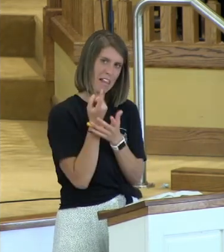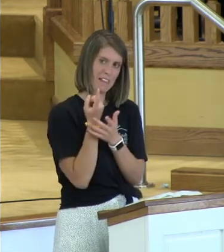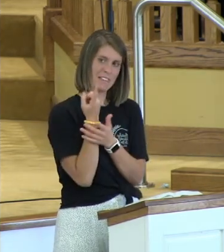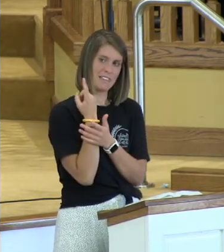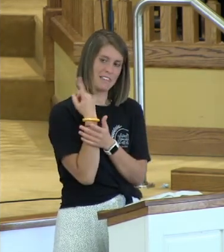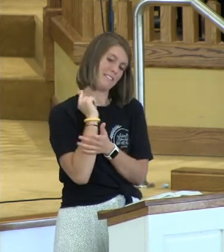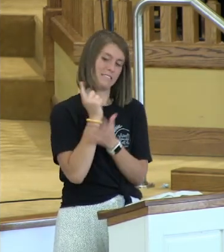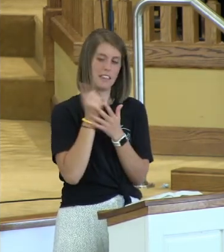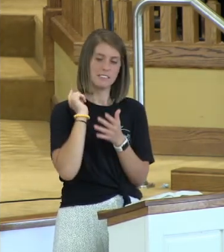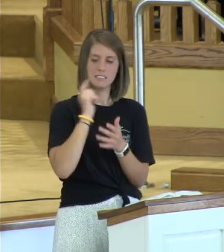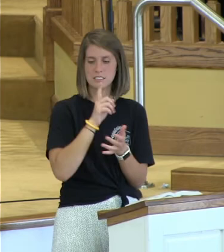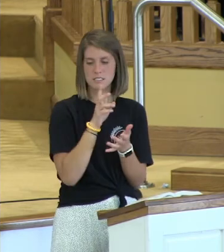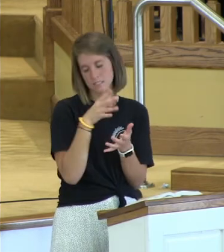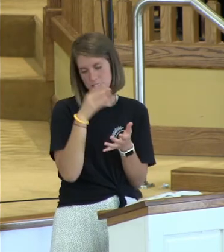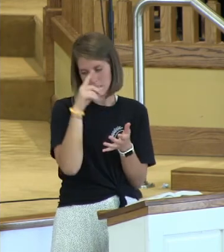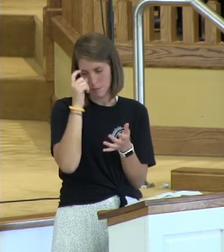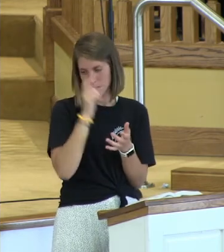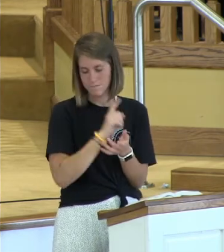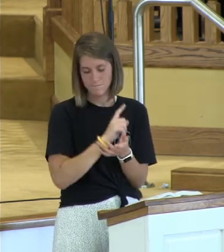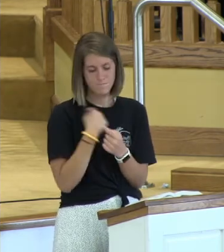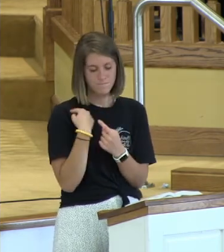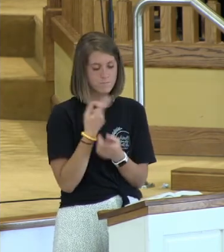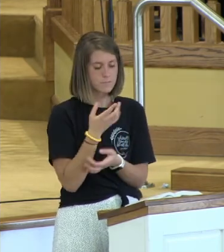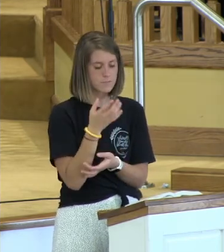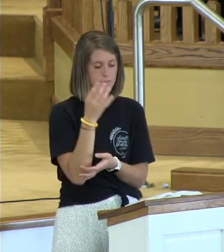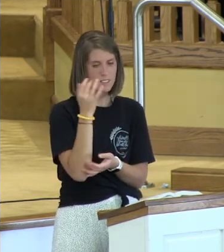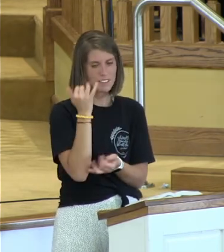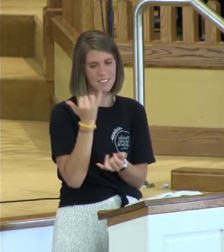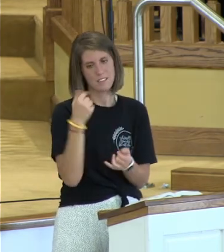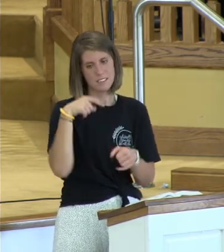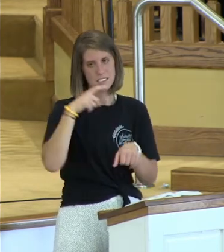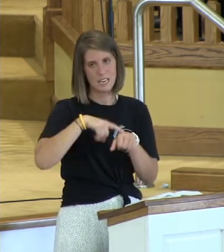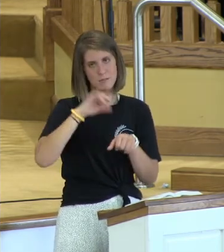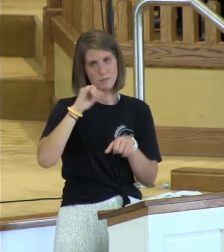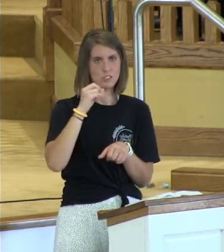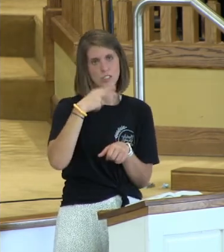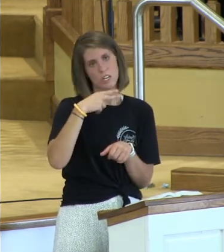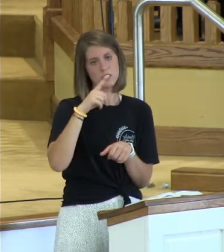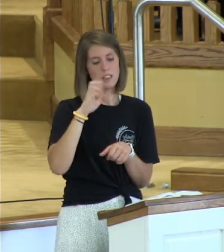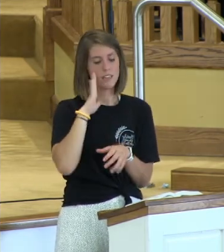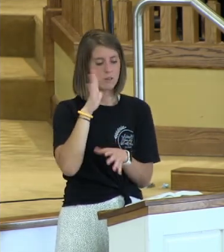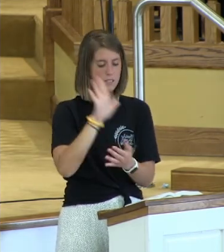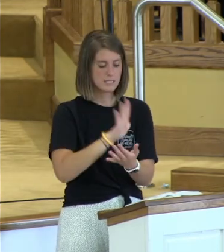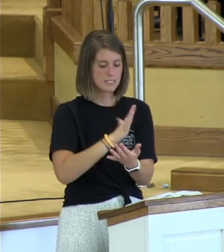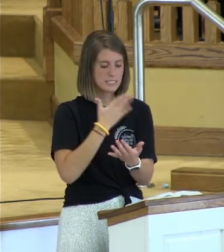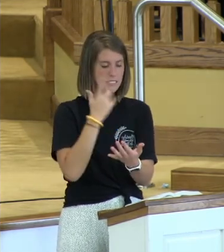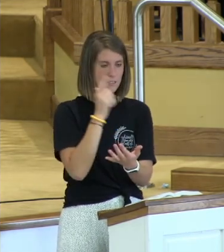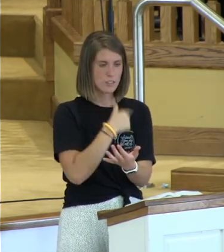nights. At this time, our senior vocal, male vocal, Josh Slater will sing a special for us.